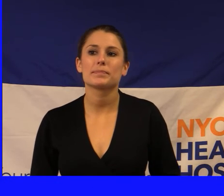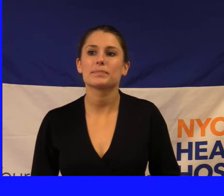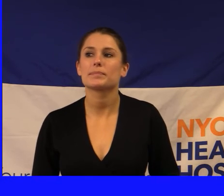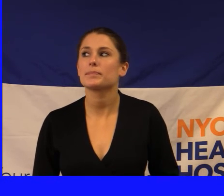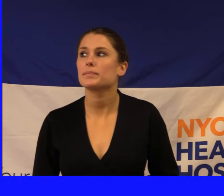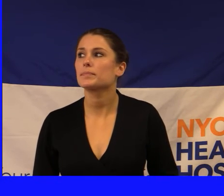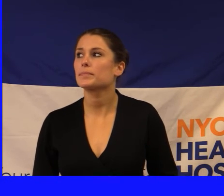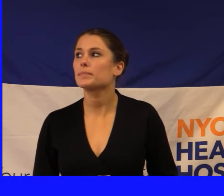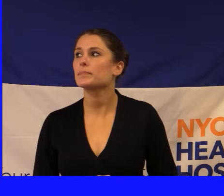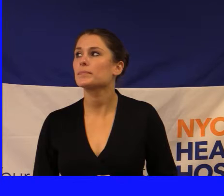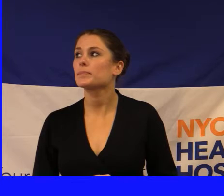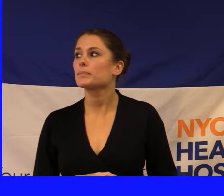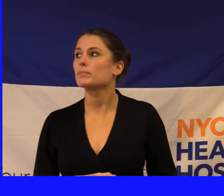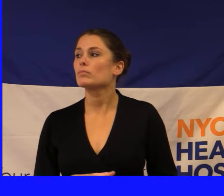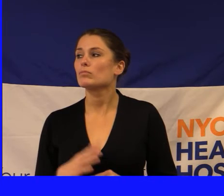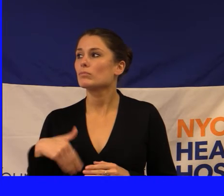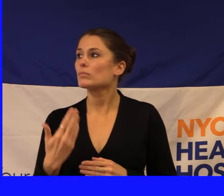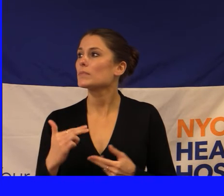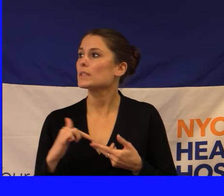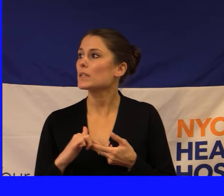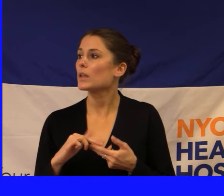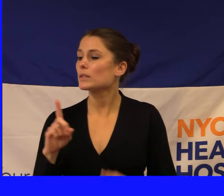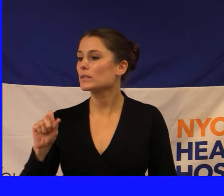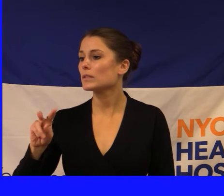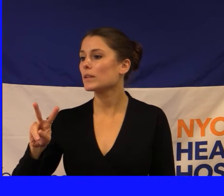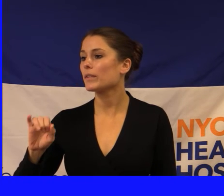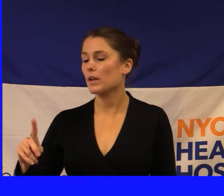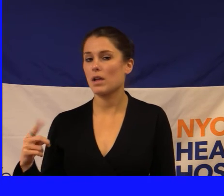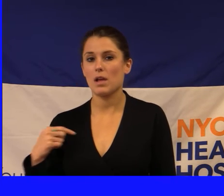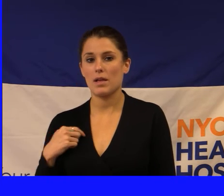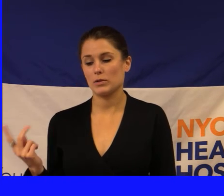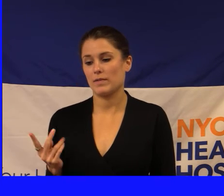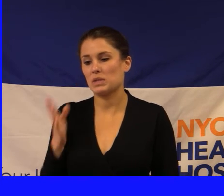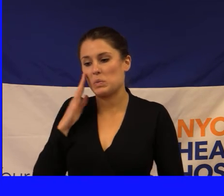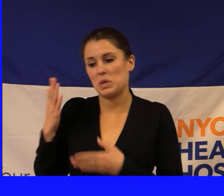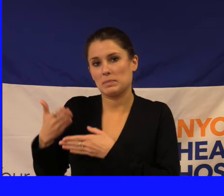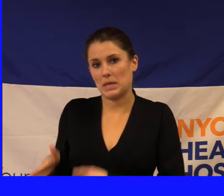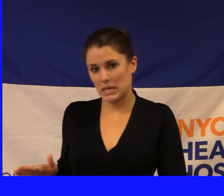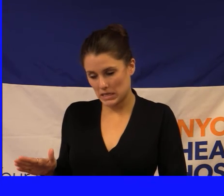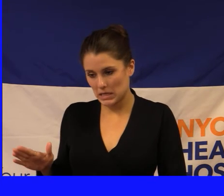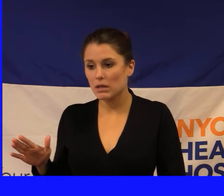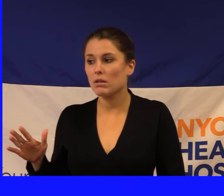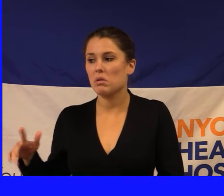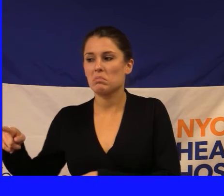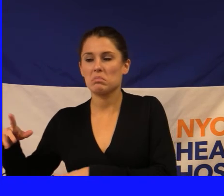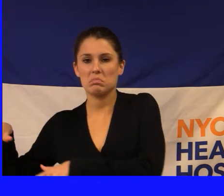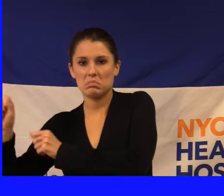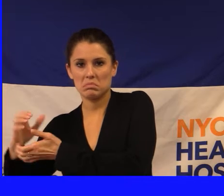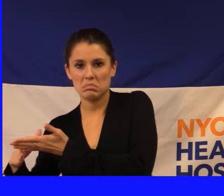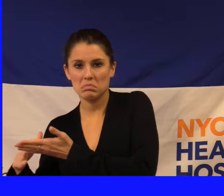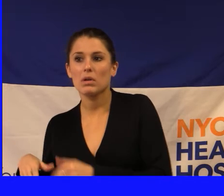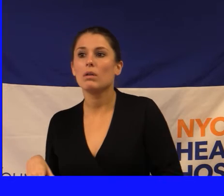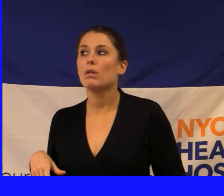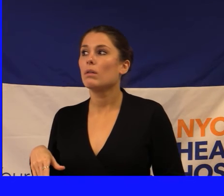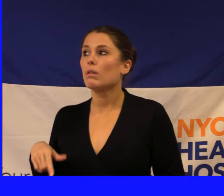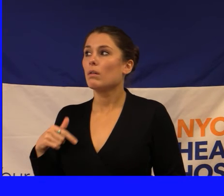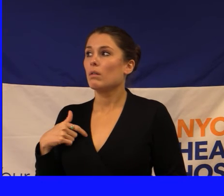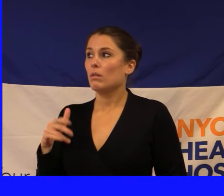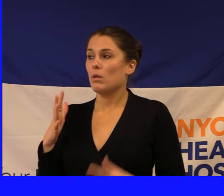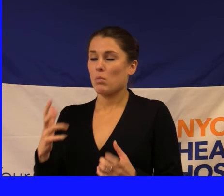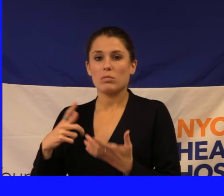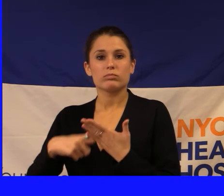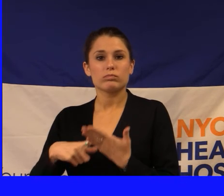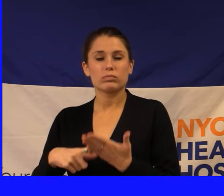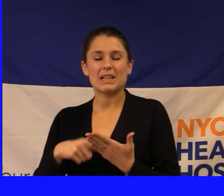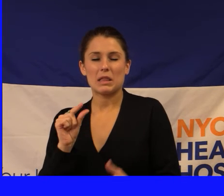So beginning on the next slide, David and I will sort of split and talk about this. We wanted to take the board through a little bit of what makes the